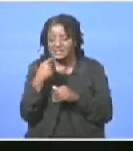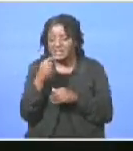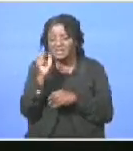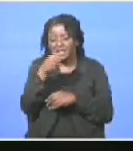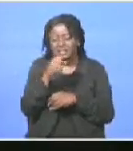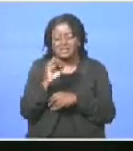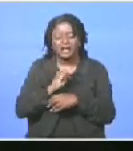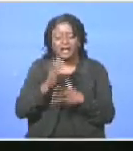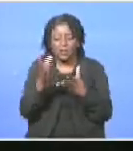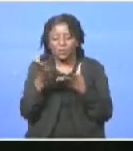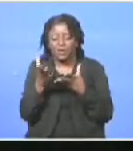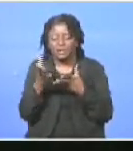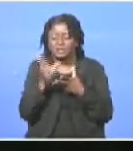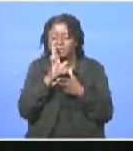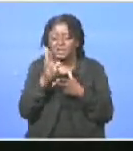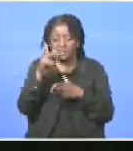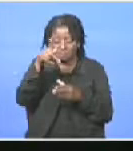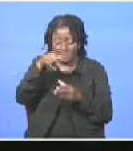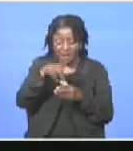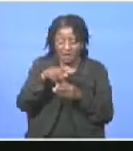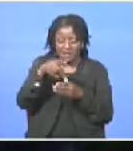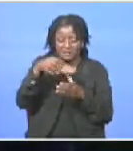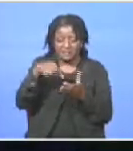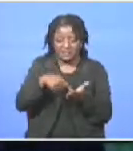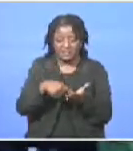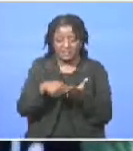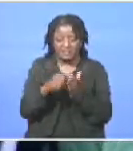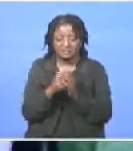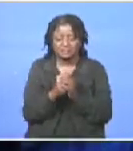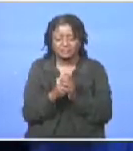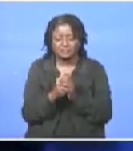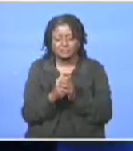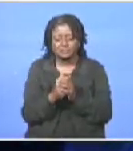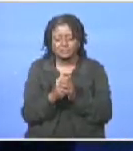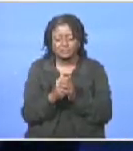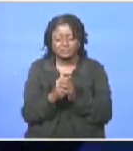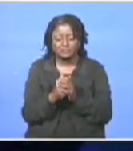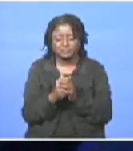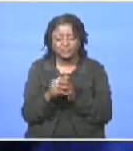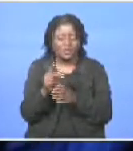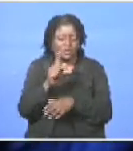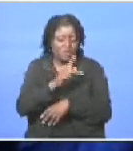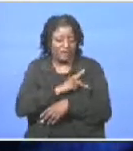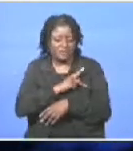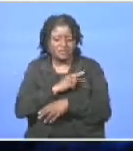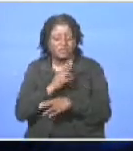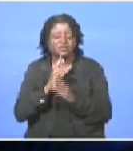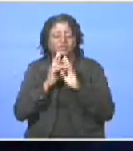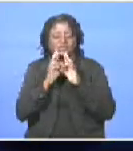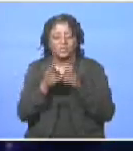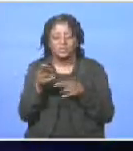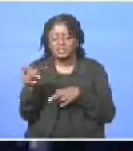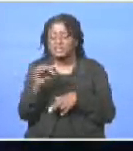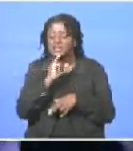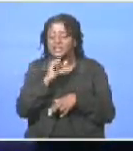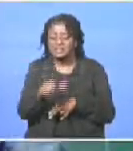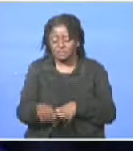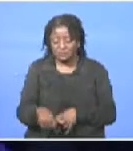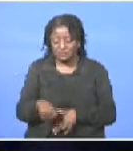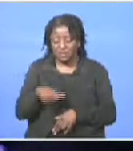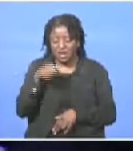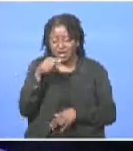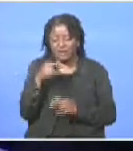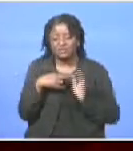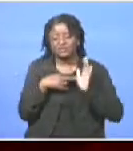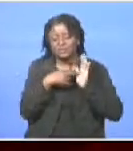a part of this, and I want to be portrayed just like that. As for Kravitz's reaction, he is proud to represent